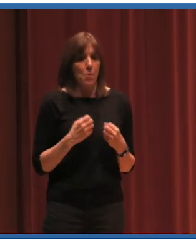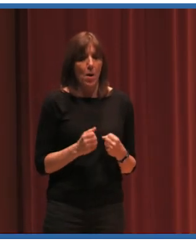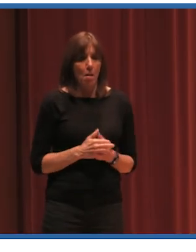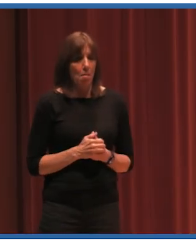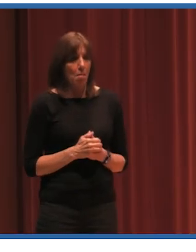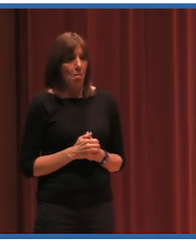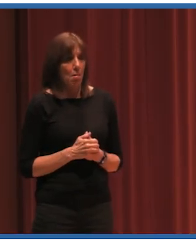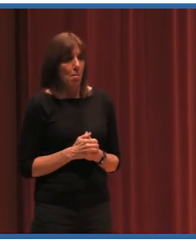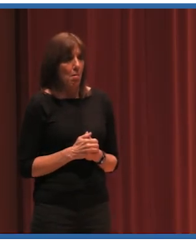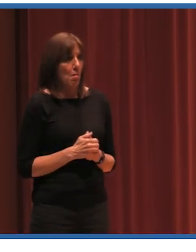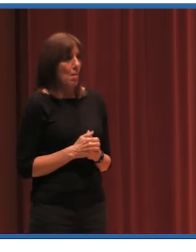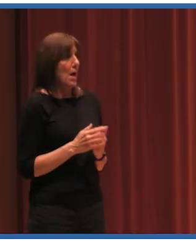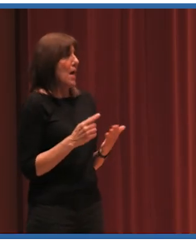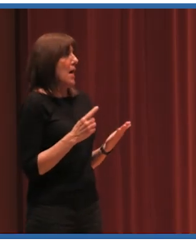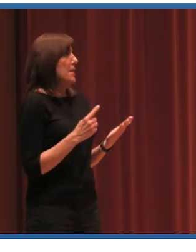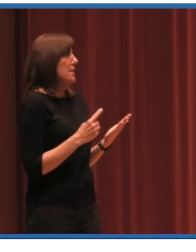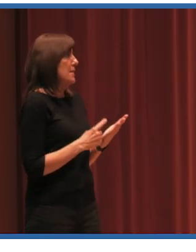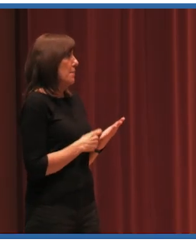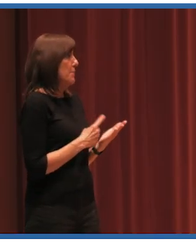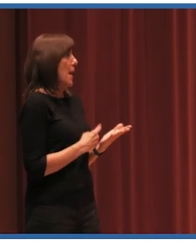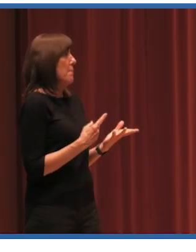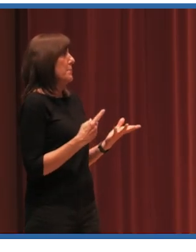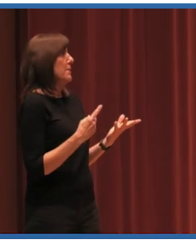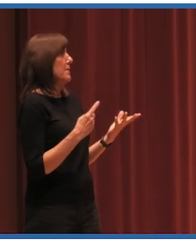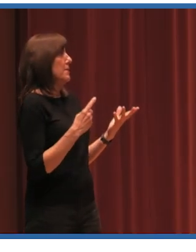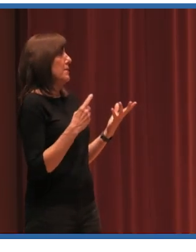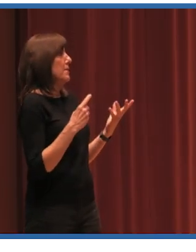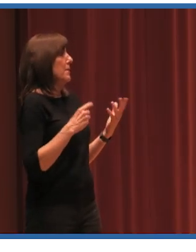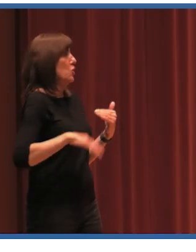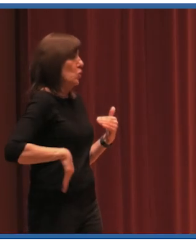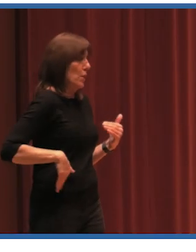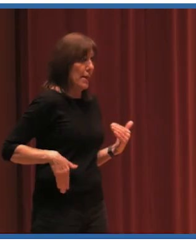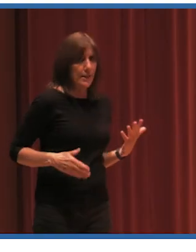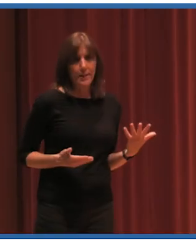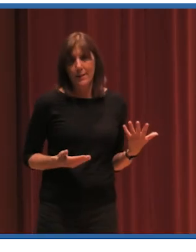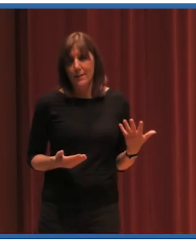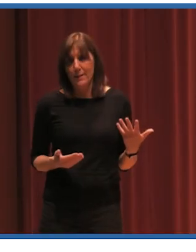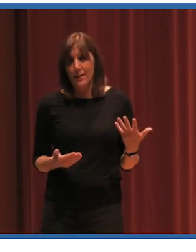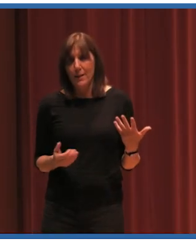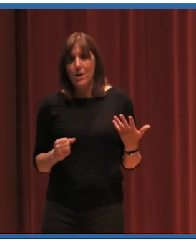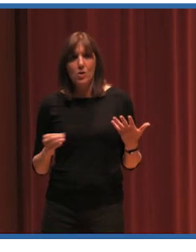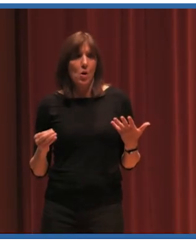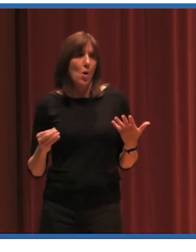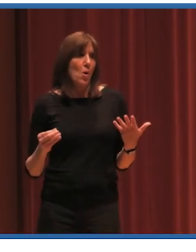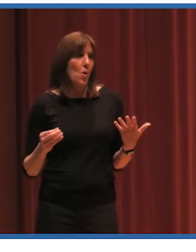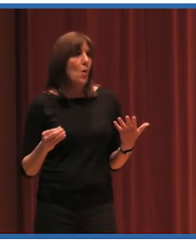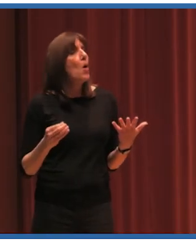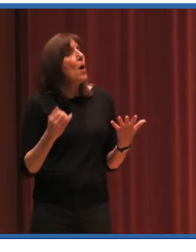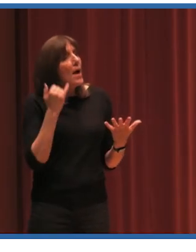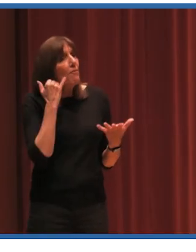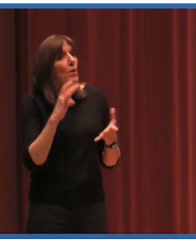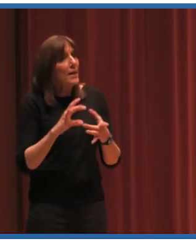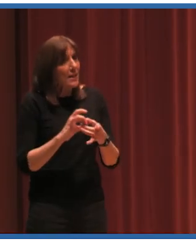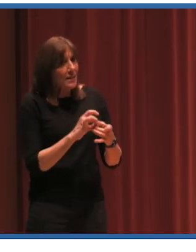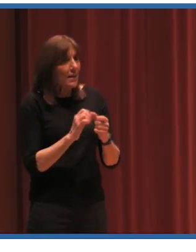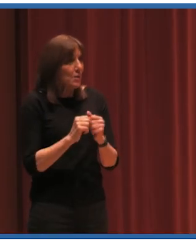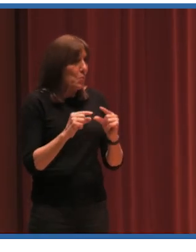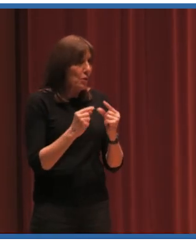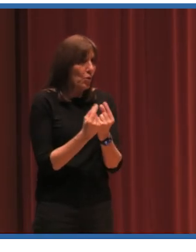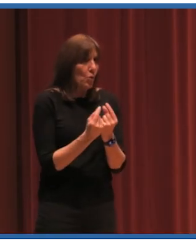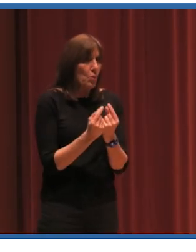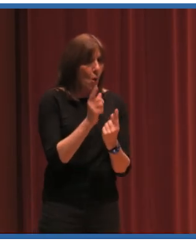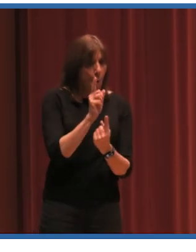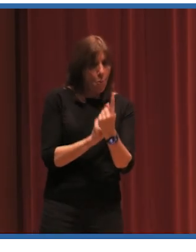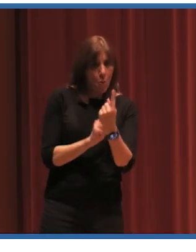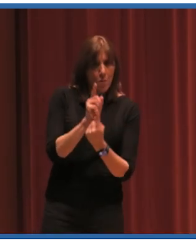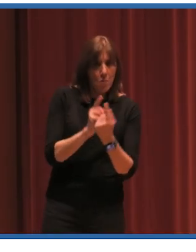by then it's too late. So I just think having the connection with our group, we go one-on-one with people once